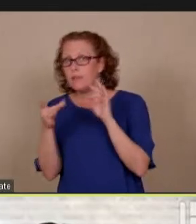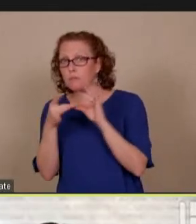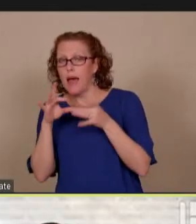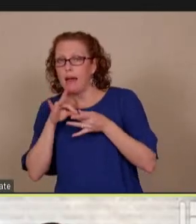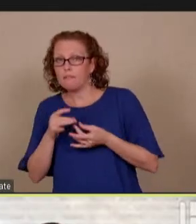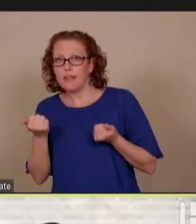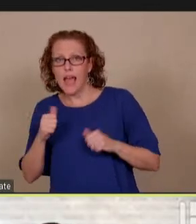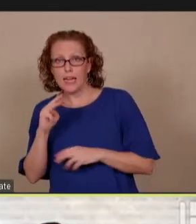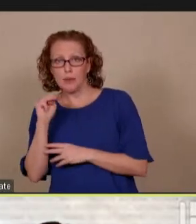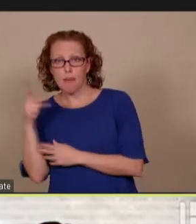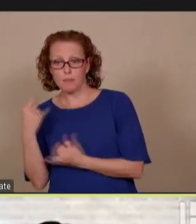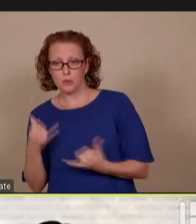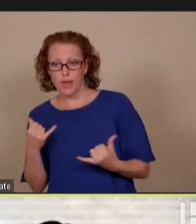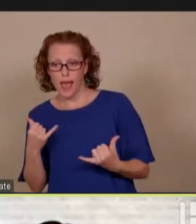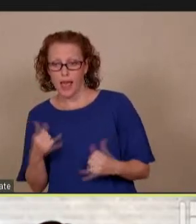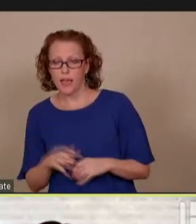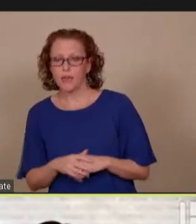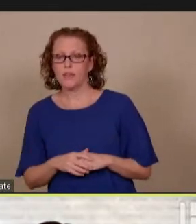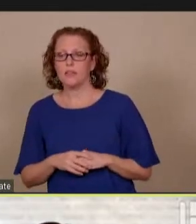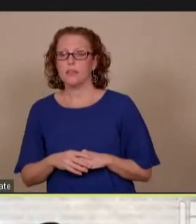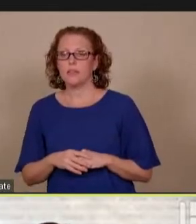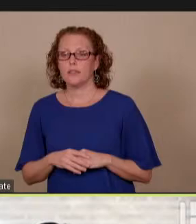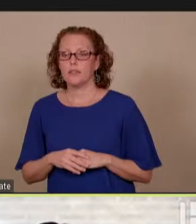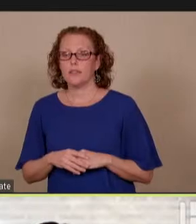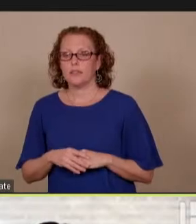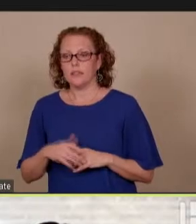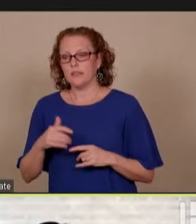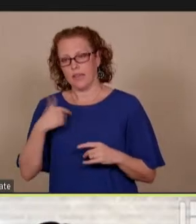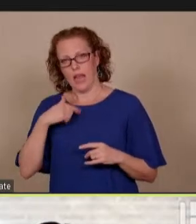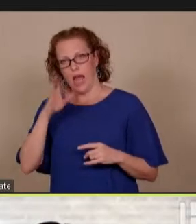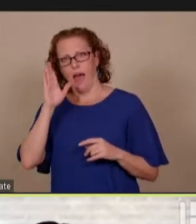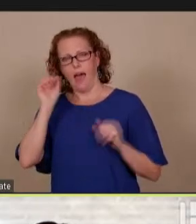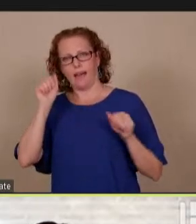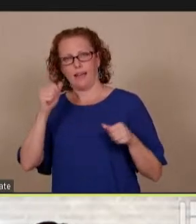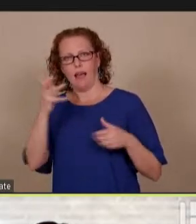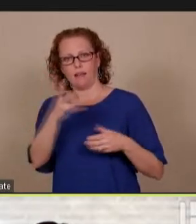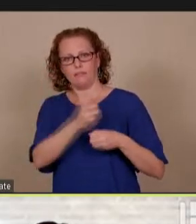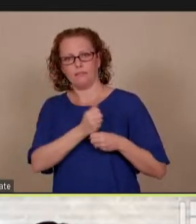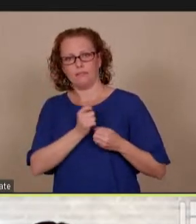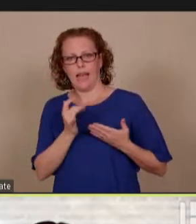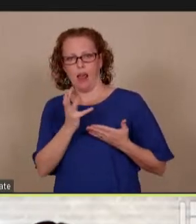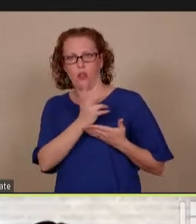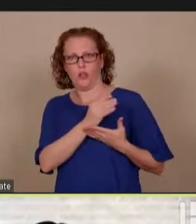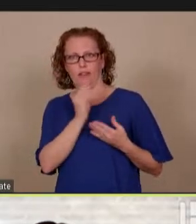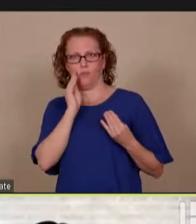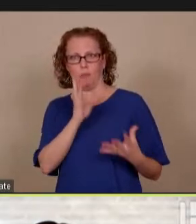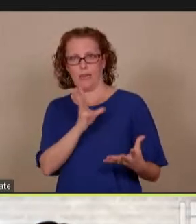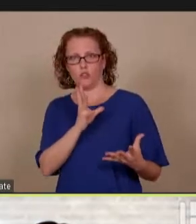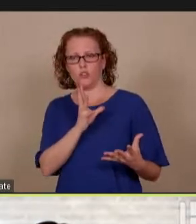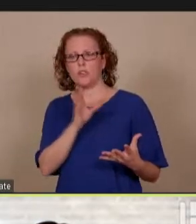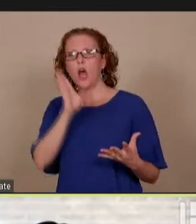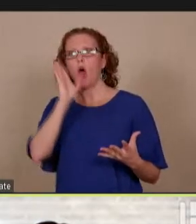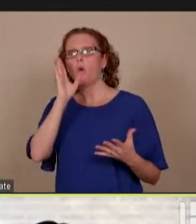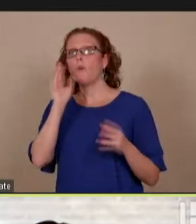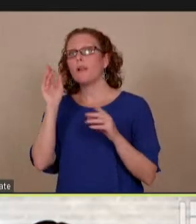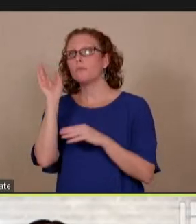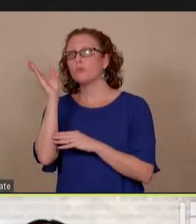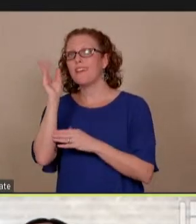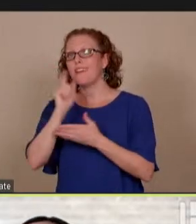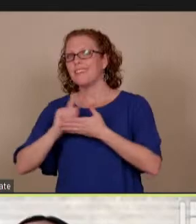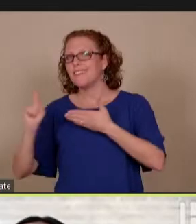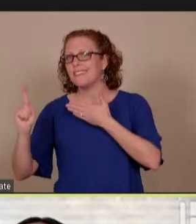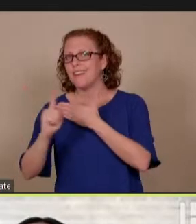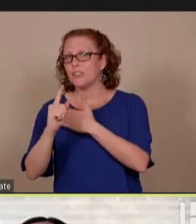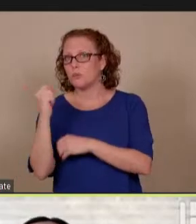And what I'll do is I can take that information and present it at the third public hearing next Tuesday.